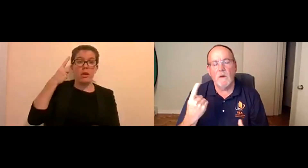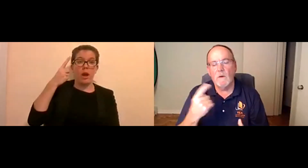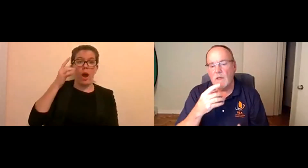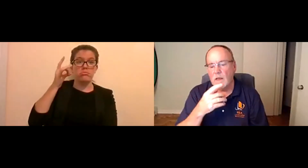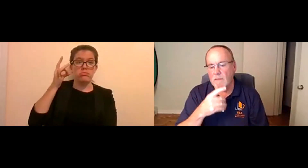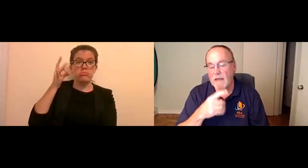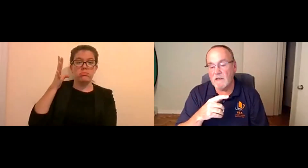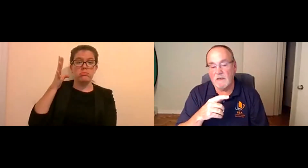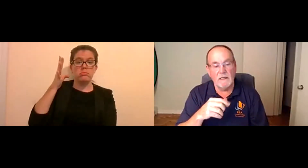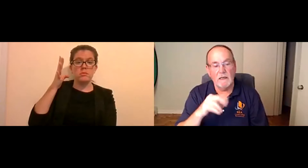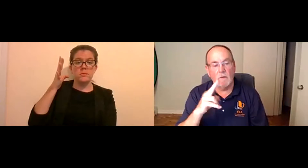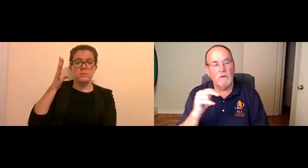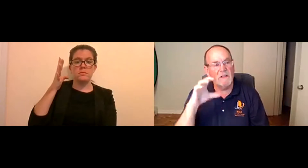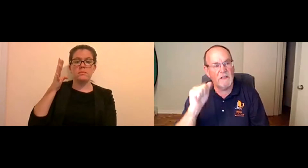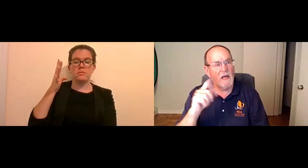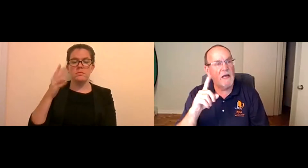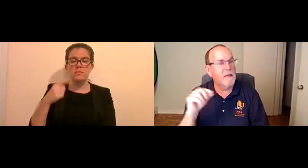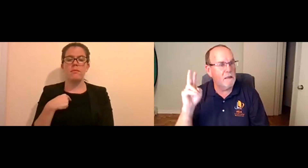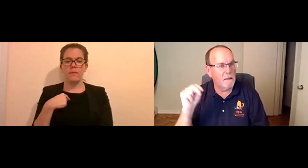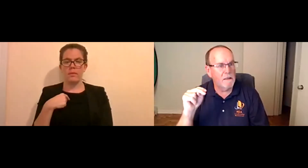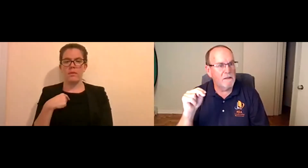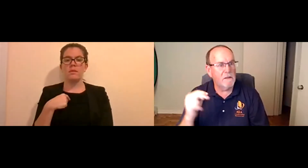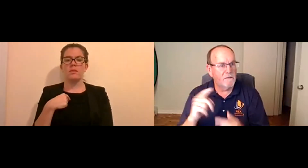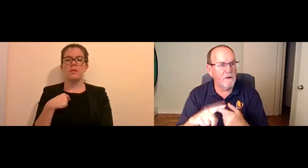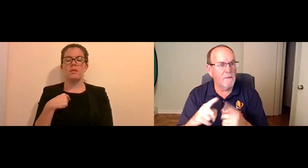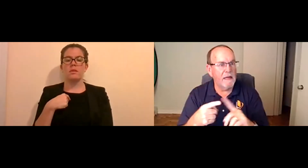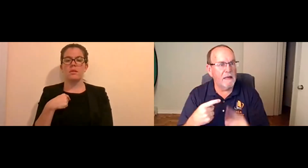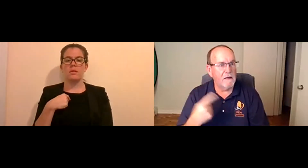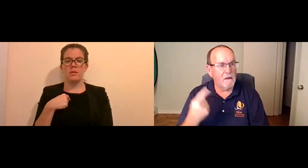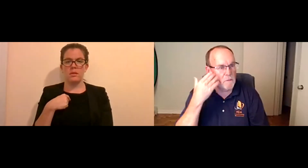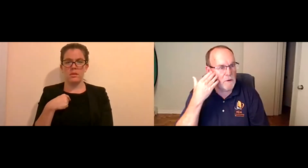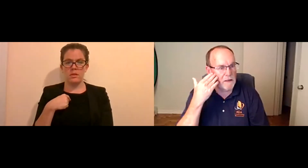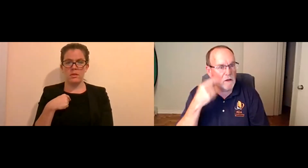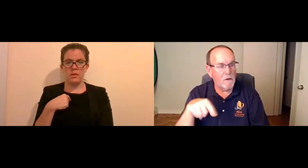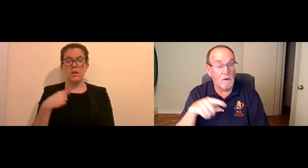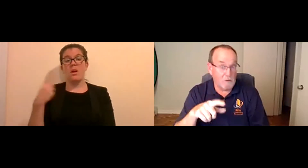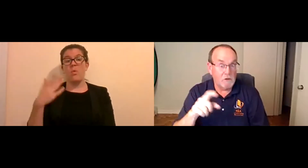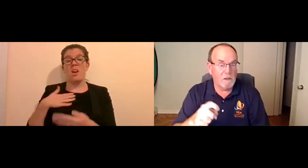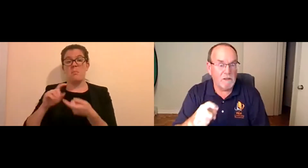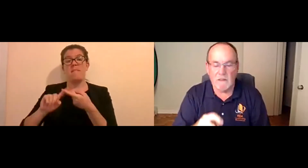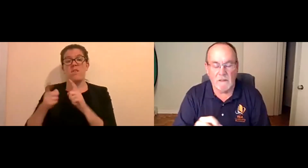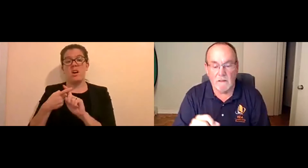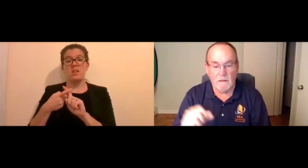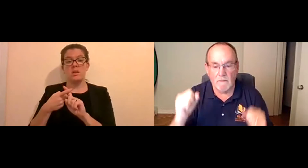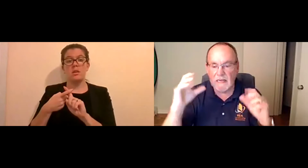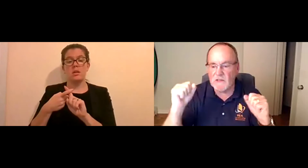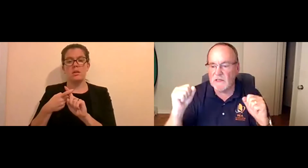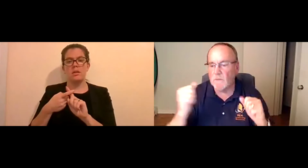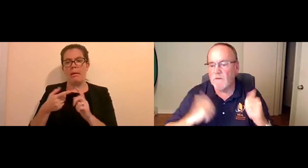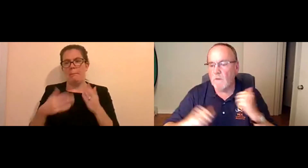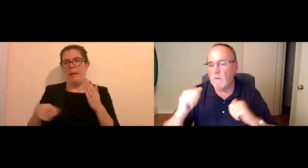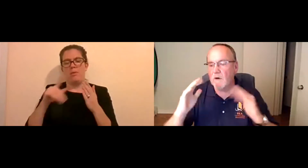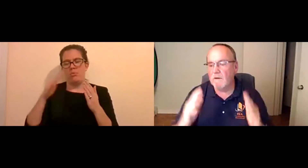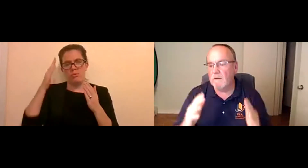this one, actually, Rinsa Dunn is a good friend of mine. I don't know, you probably know her, and you should. She's just an